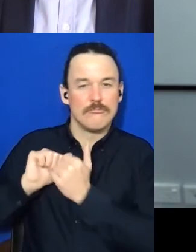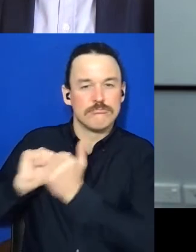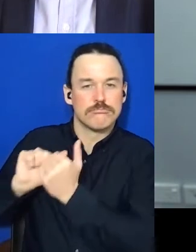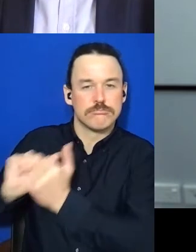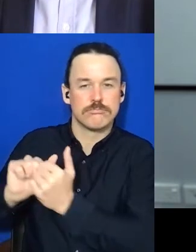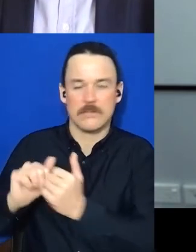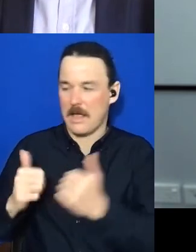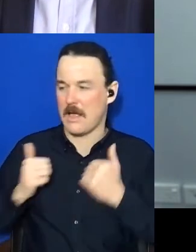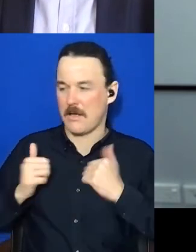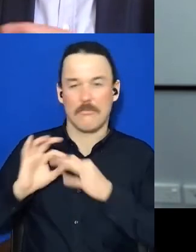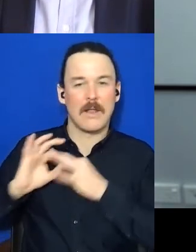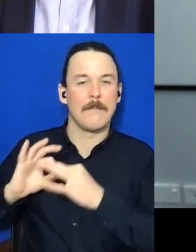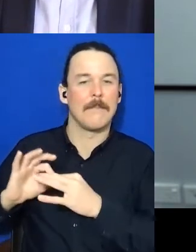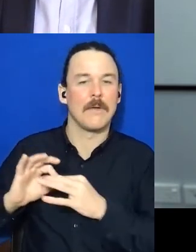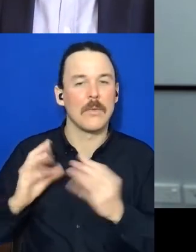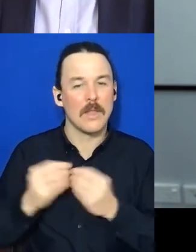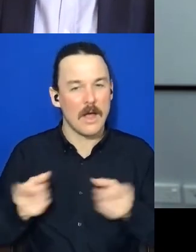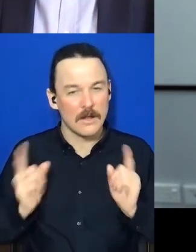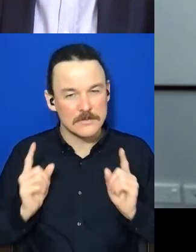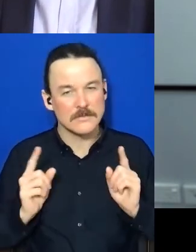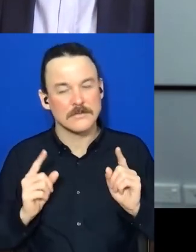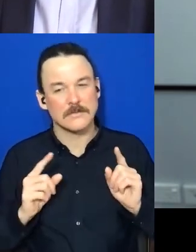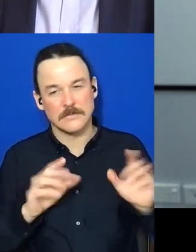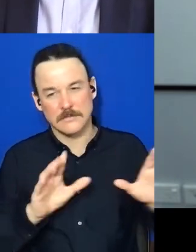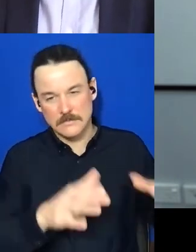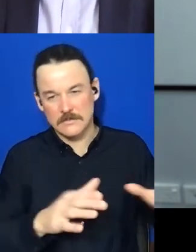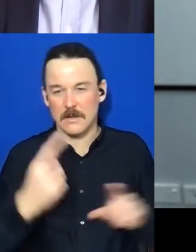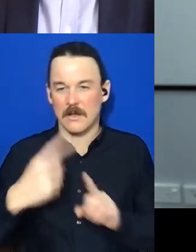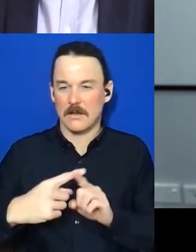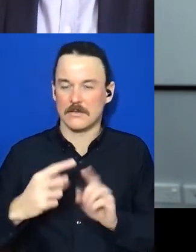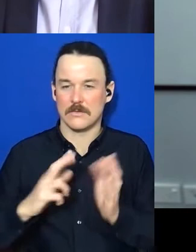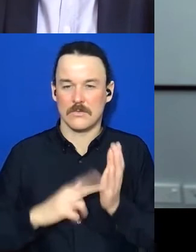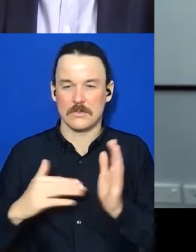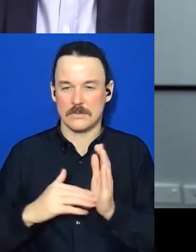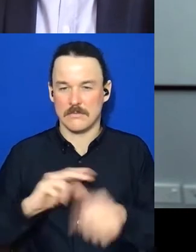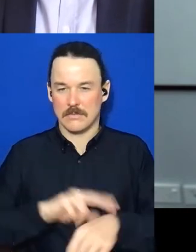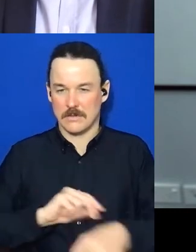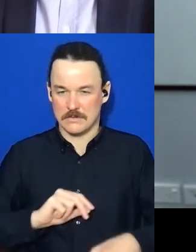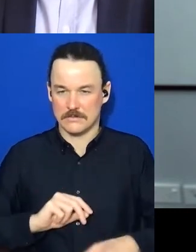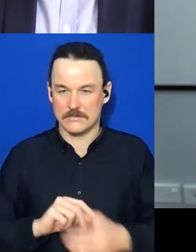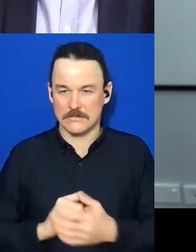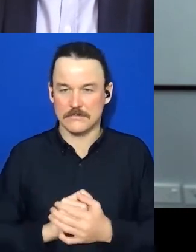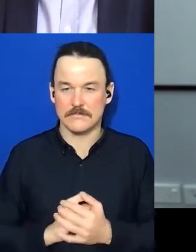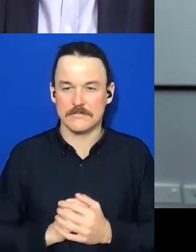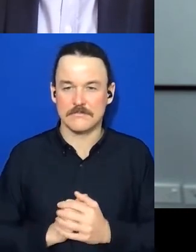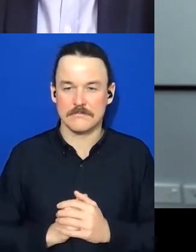We operate a panel here with New Zealand Police as a response to